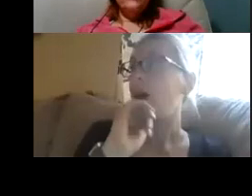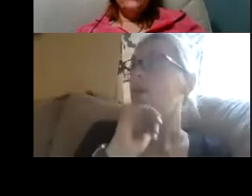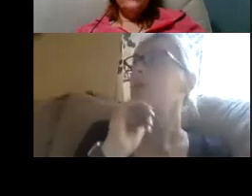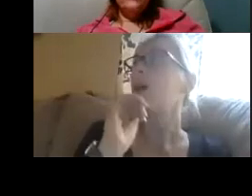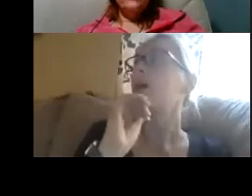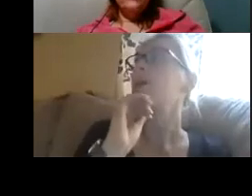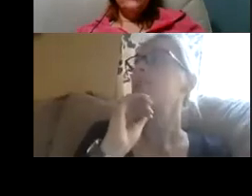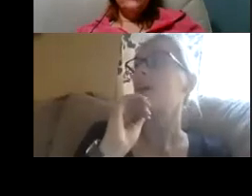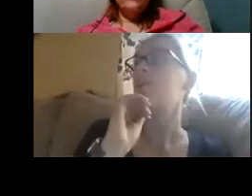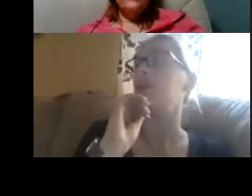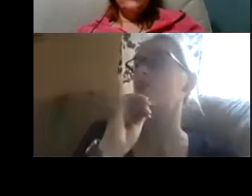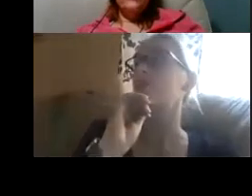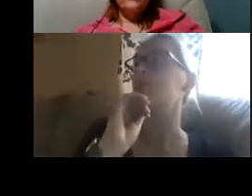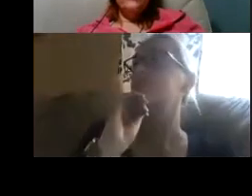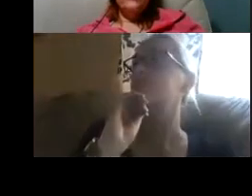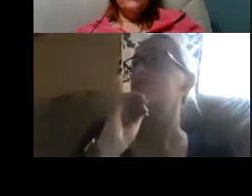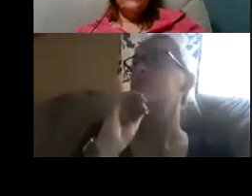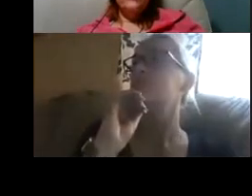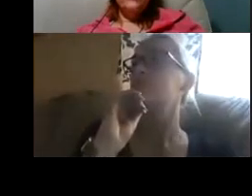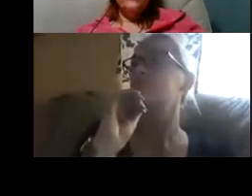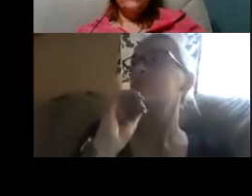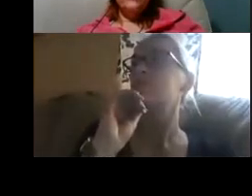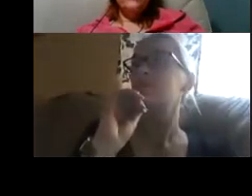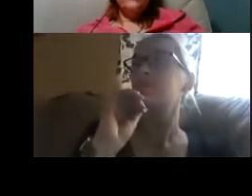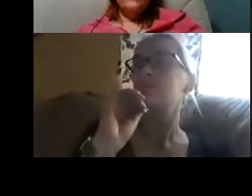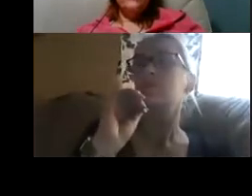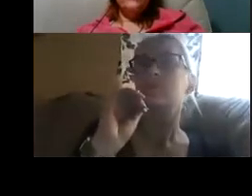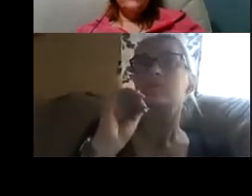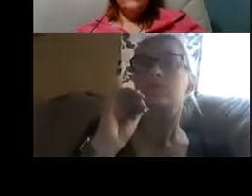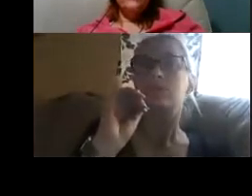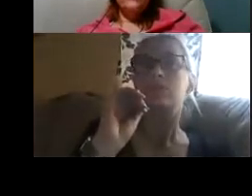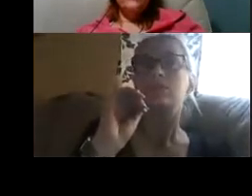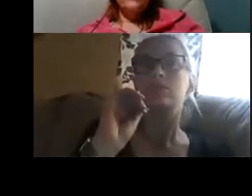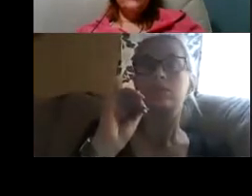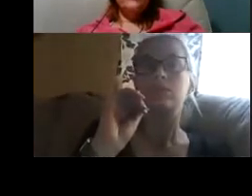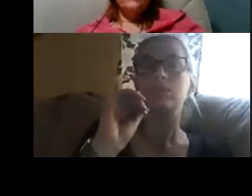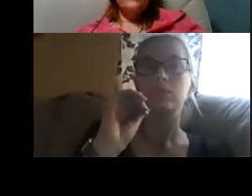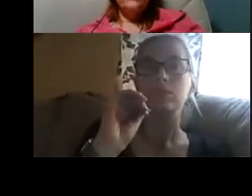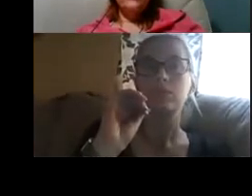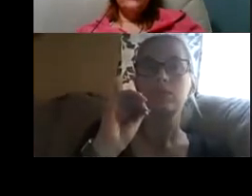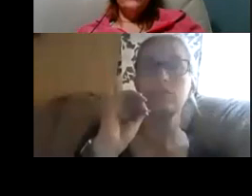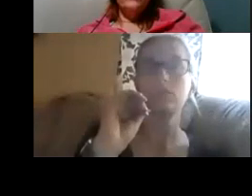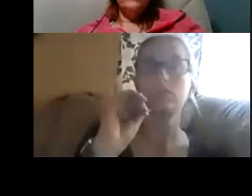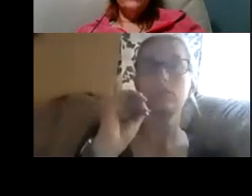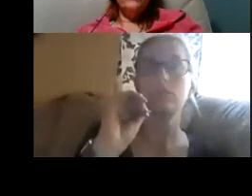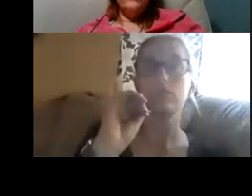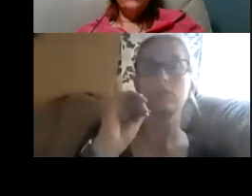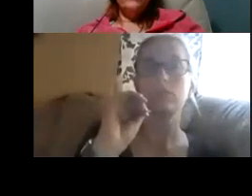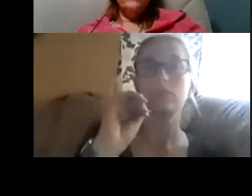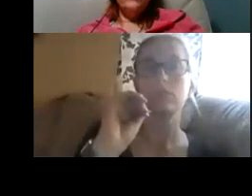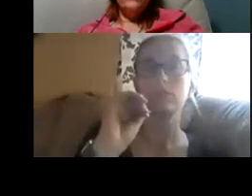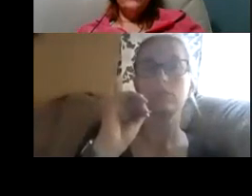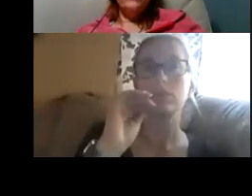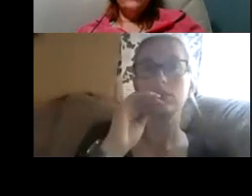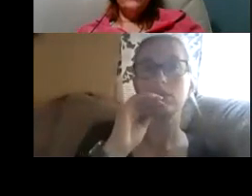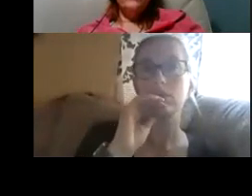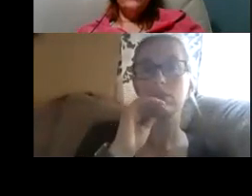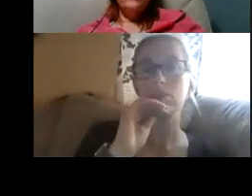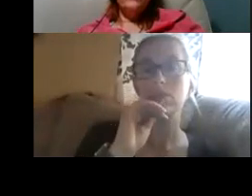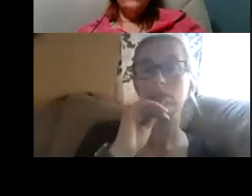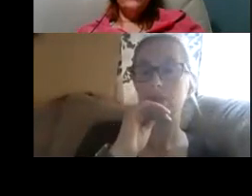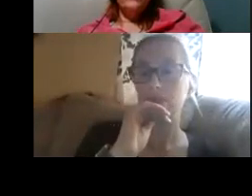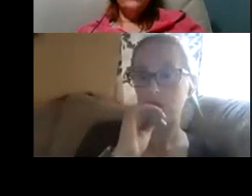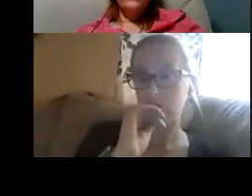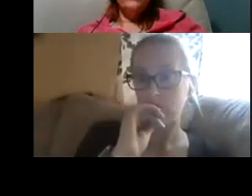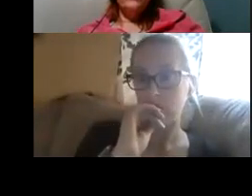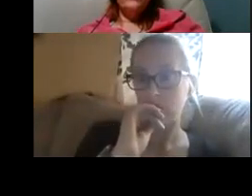late winter, and now we have it available. And so with the ongoing trials that are being done now in the 6 to 11-year-olds, I would say yes, that it will be available.